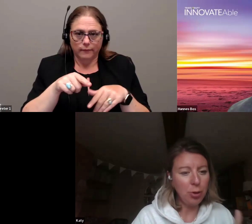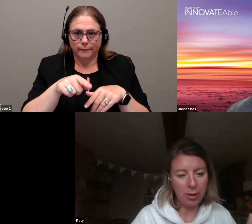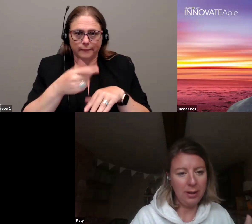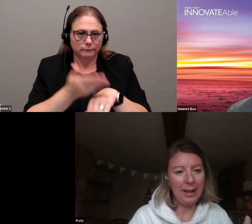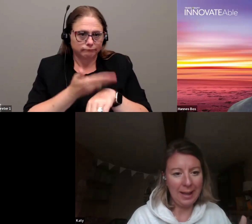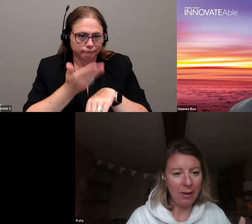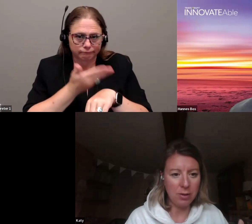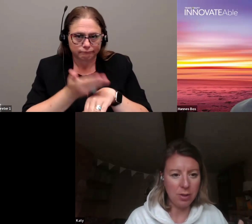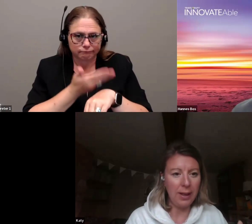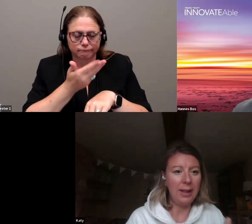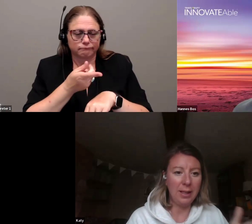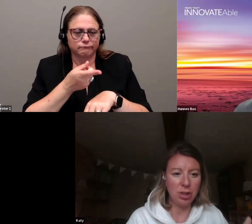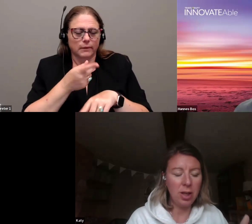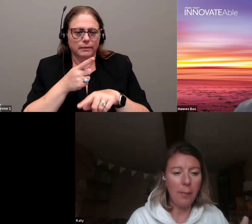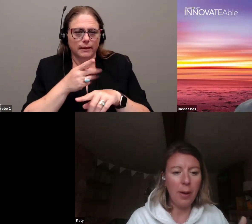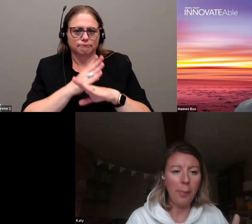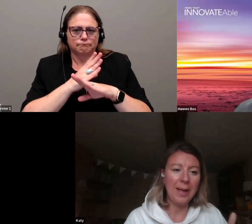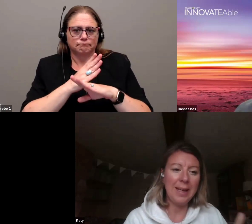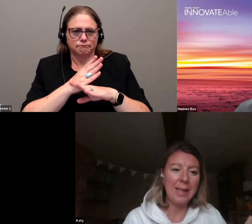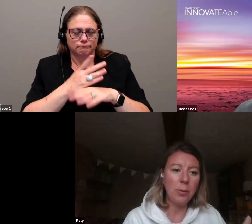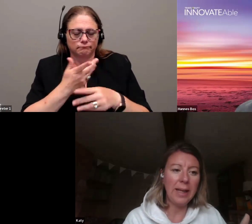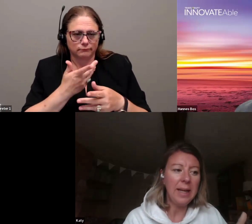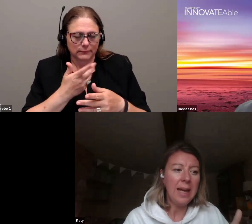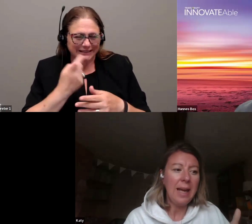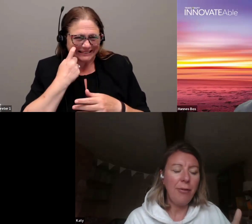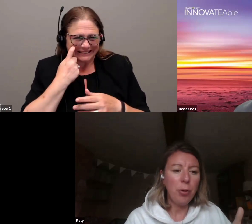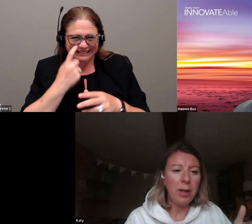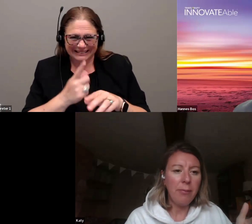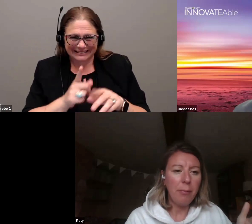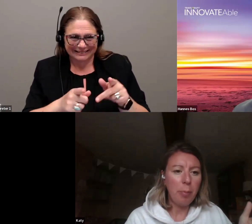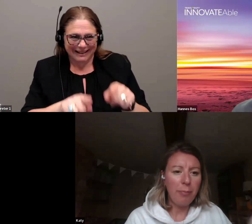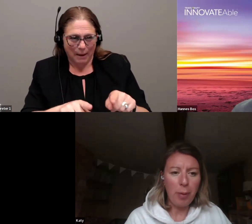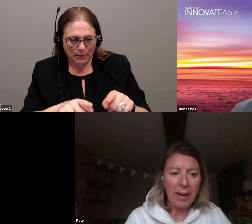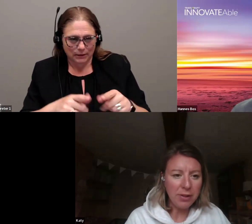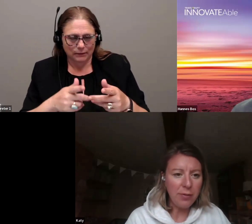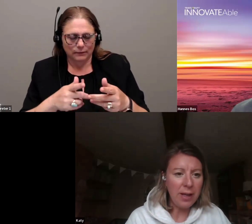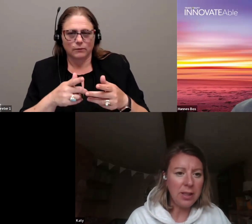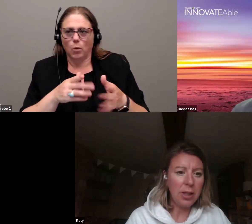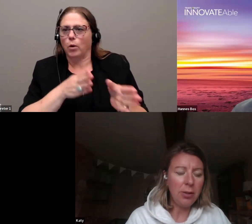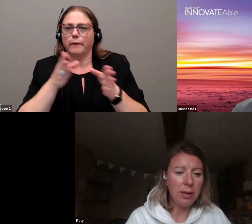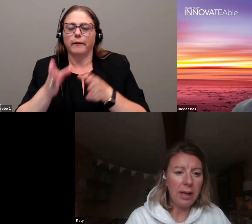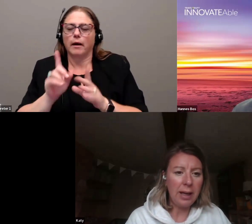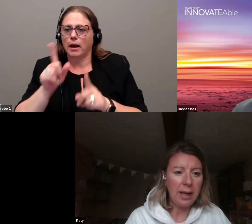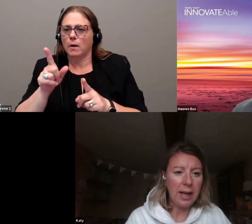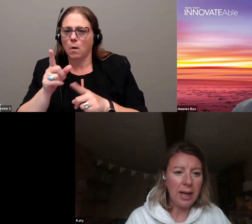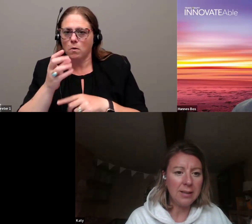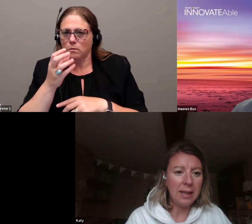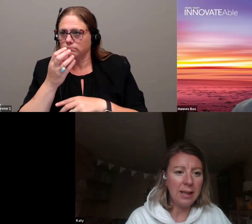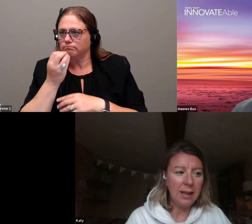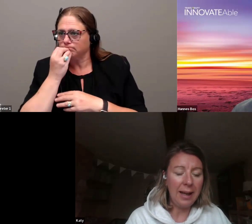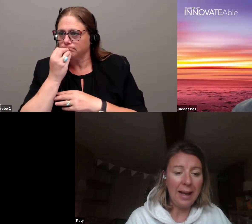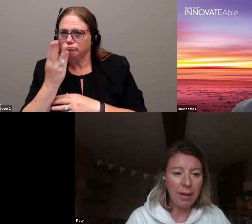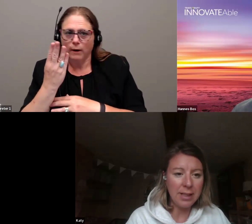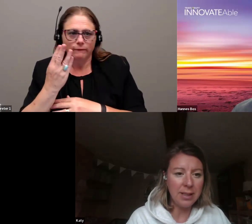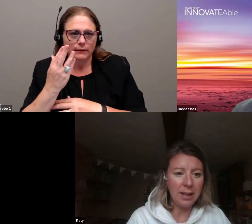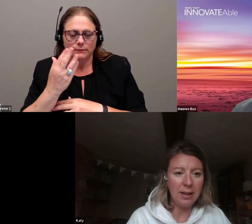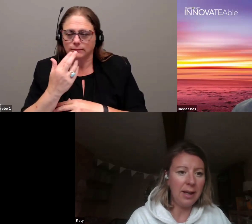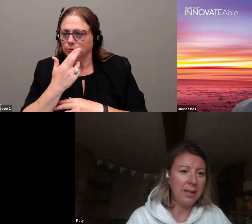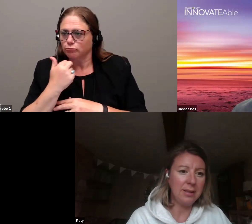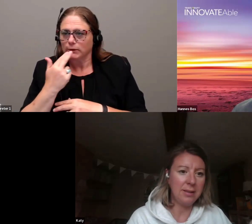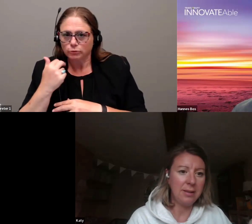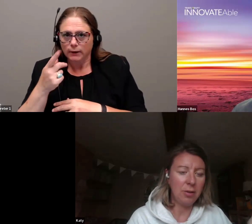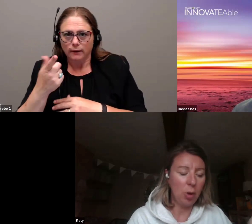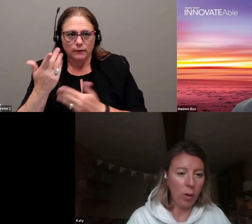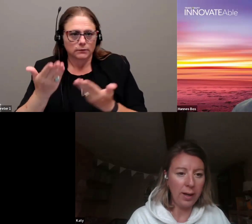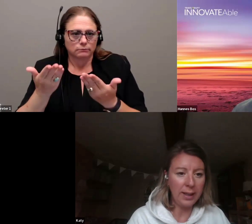roadworks that you couldn't then get onto it, that had just come up. Equally, if you're in a breakfast venue that has an elevator